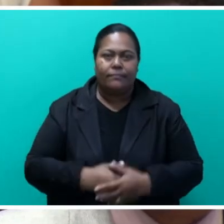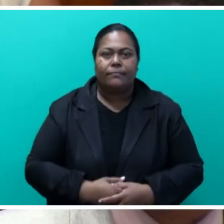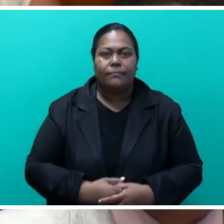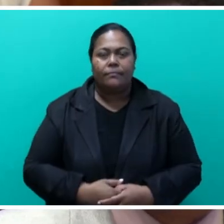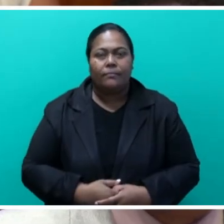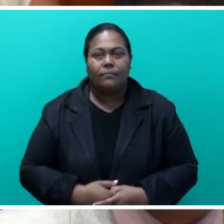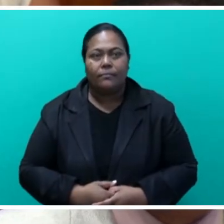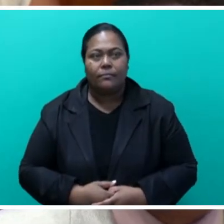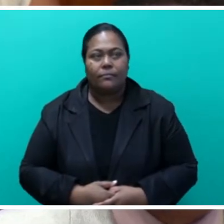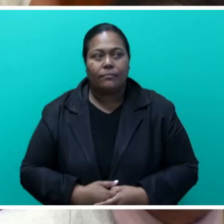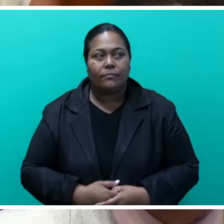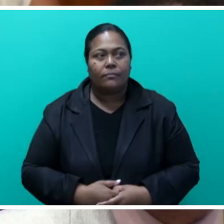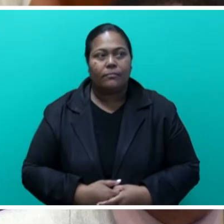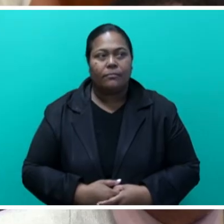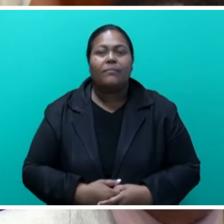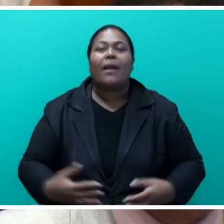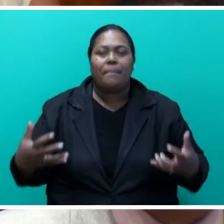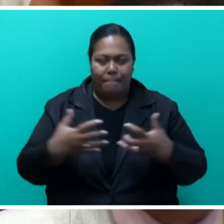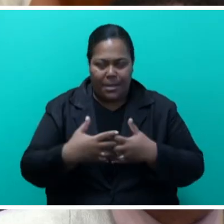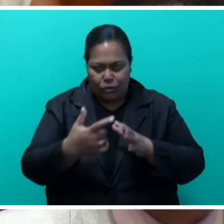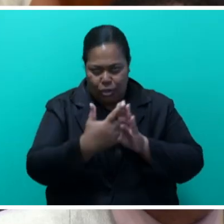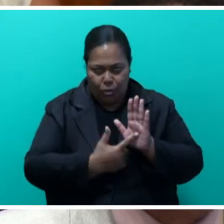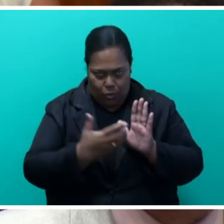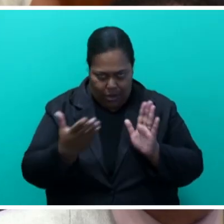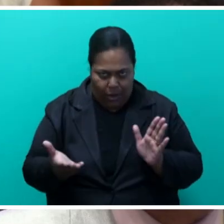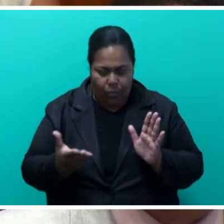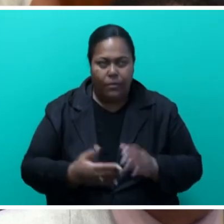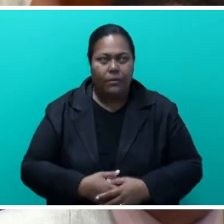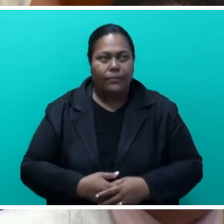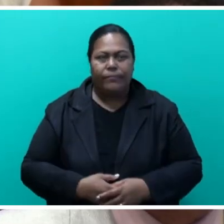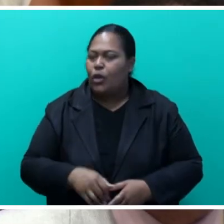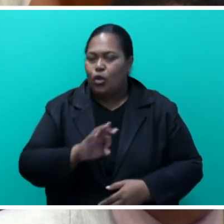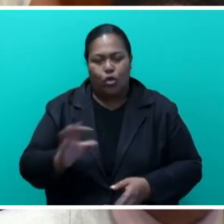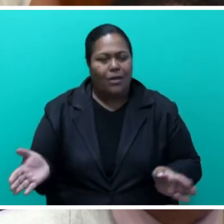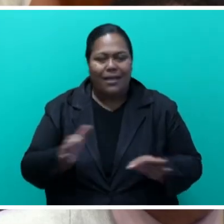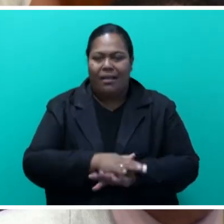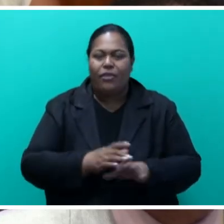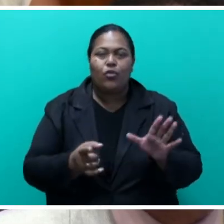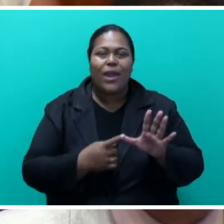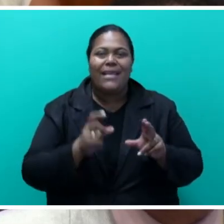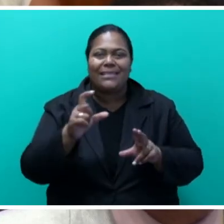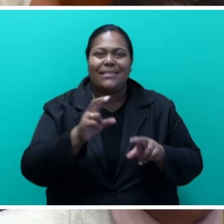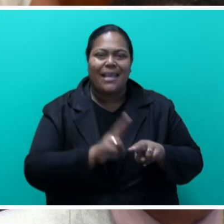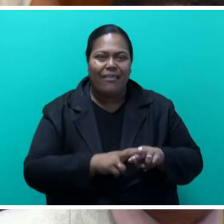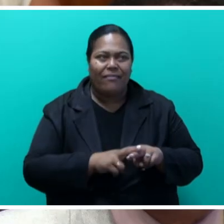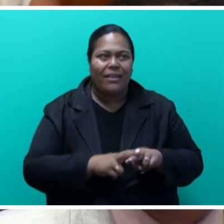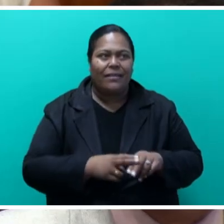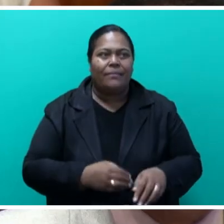And this is in accordance with the current law, Mr. Speaker, sir. They are not covered by ACCF because they are not